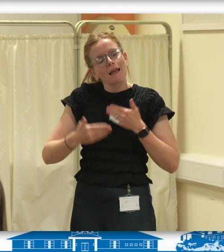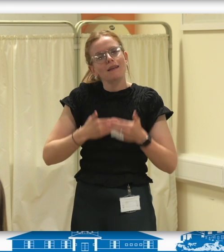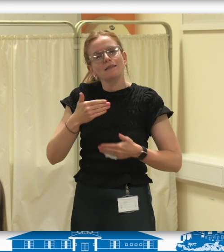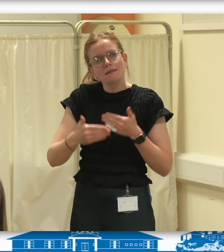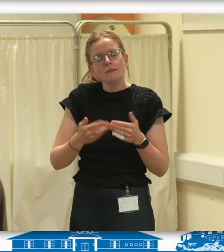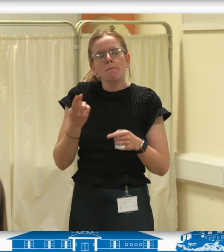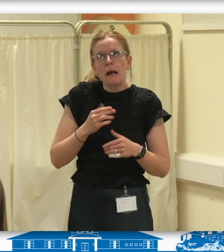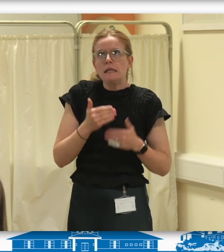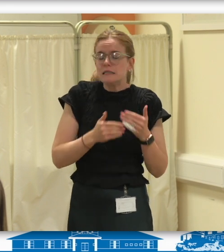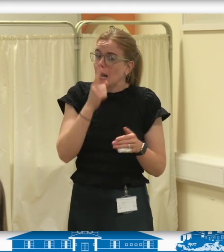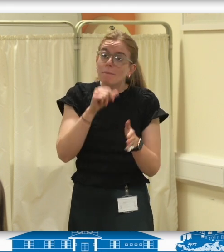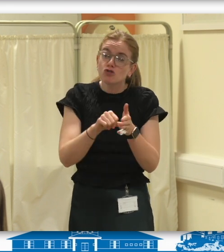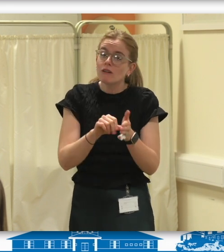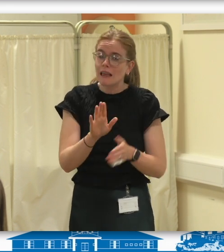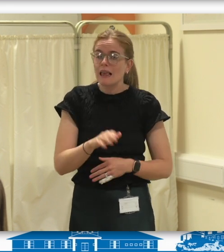tricky.